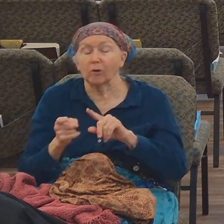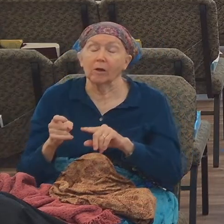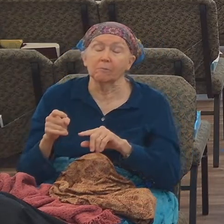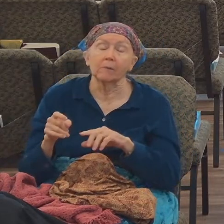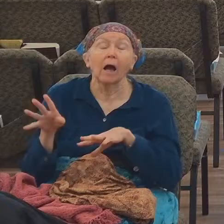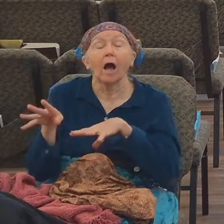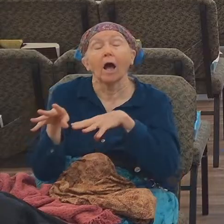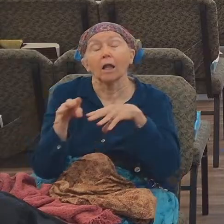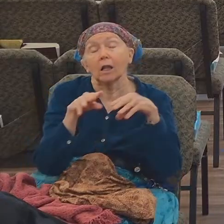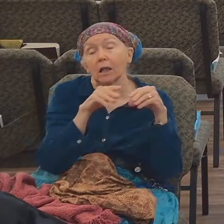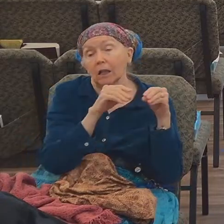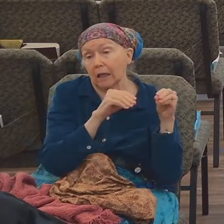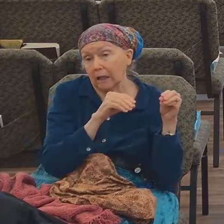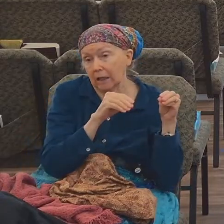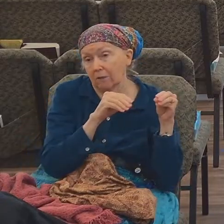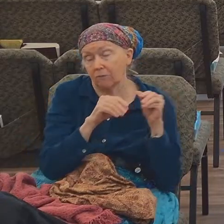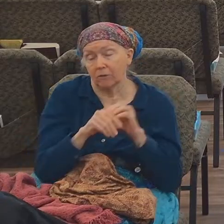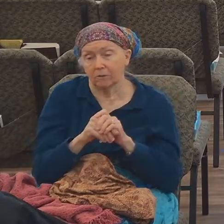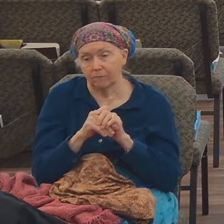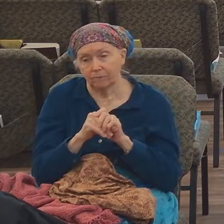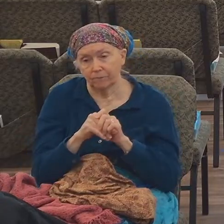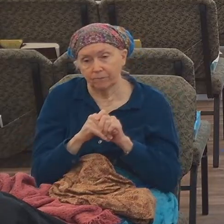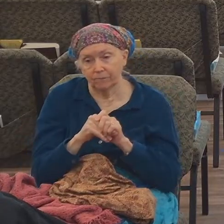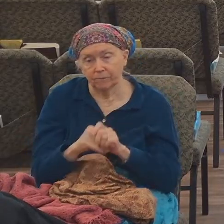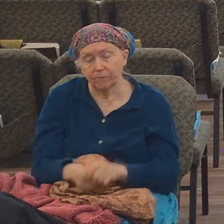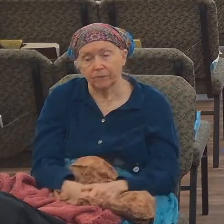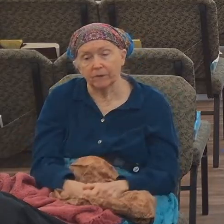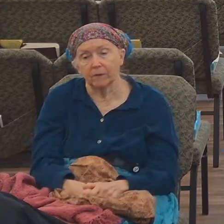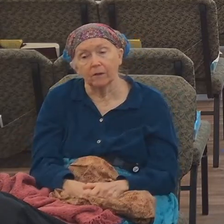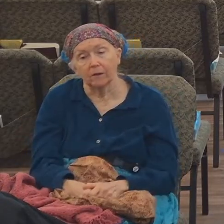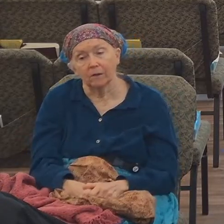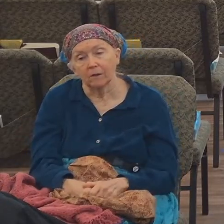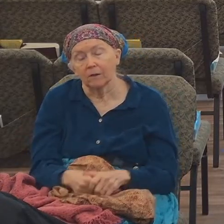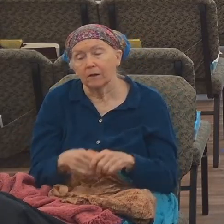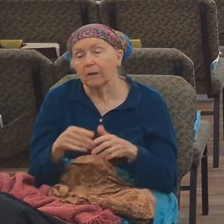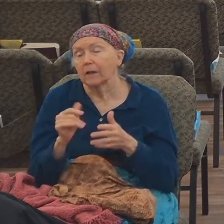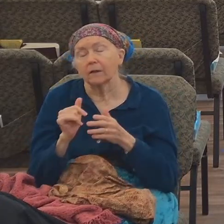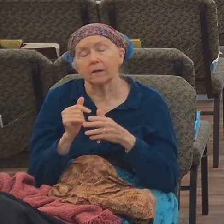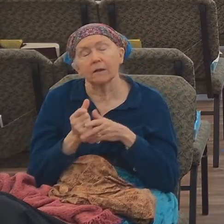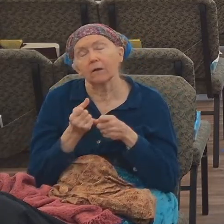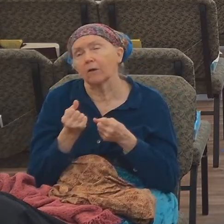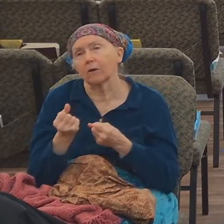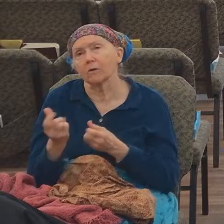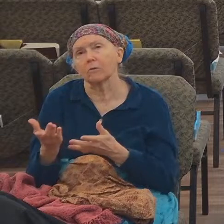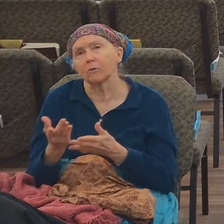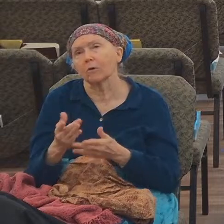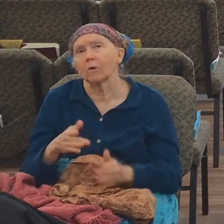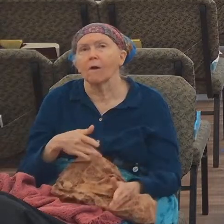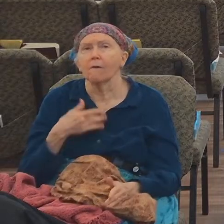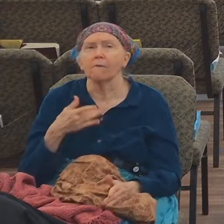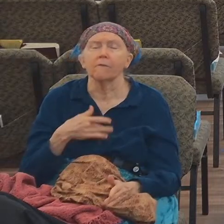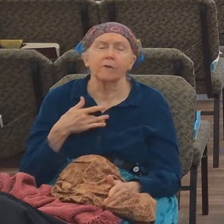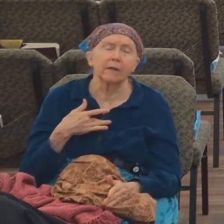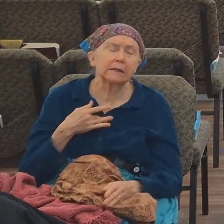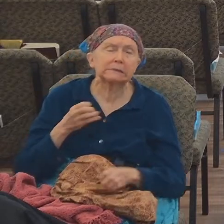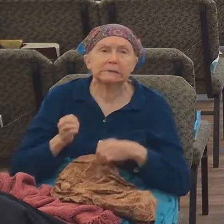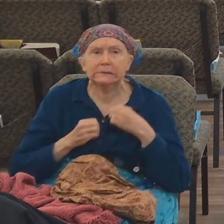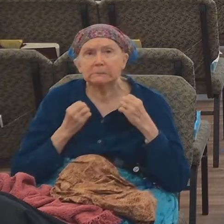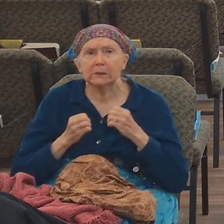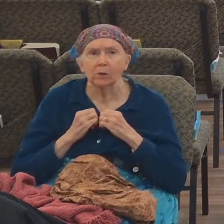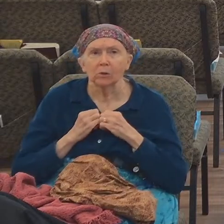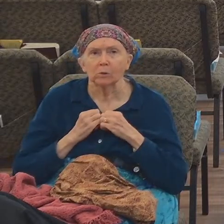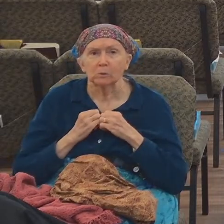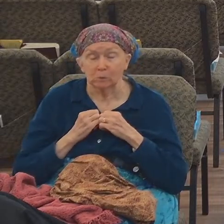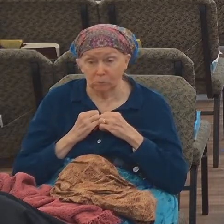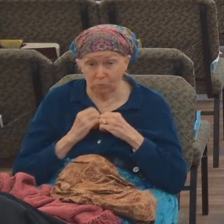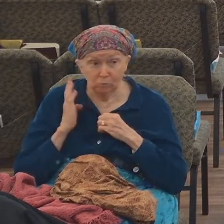And it evokes all sorts of, it can, I think, it evokes all sorts of feelings, emotions even. Would it